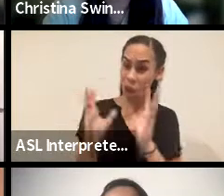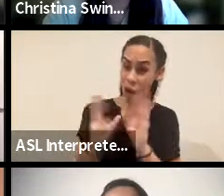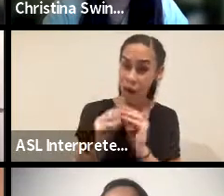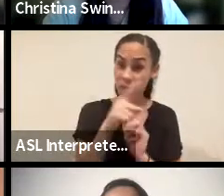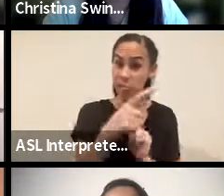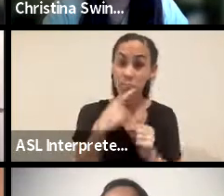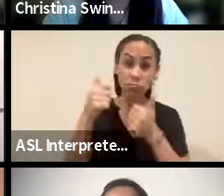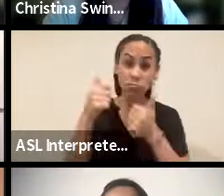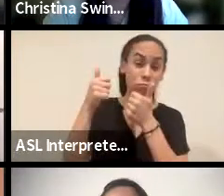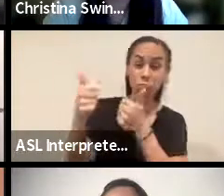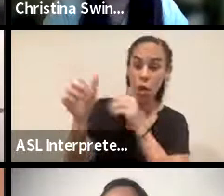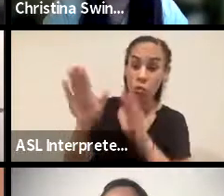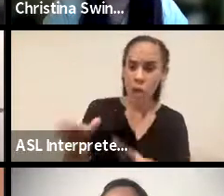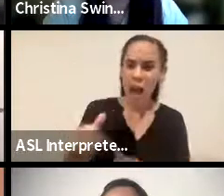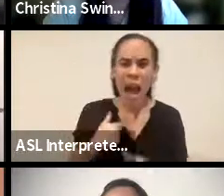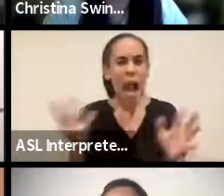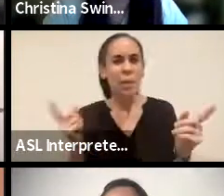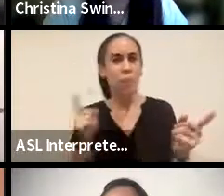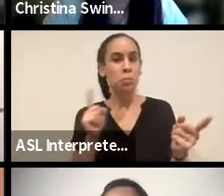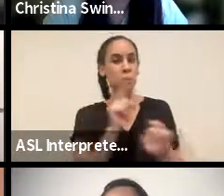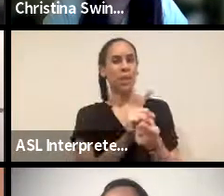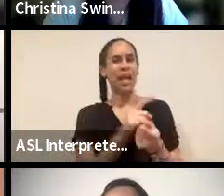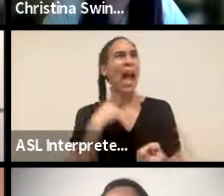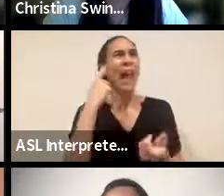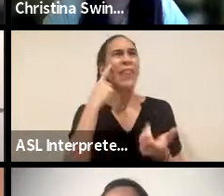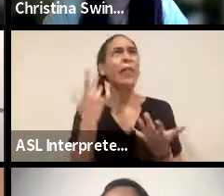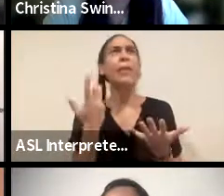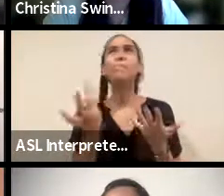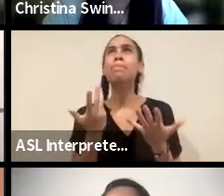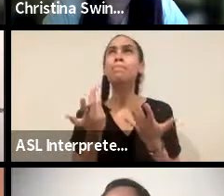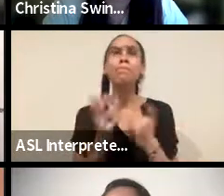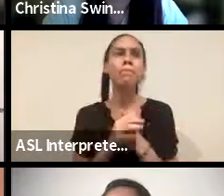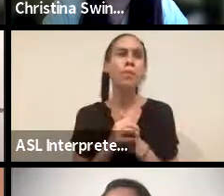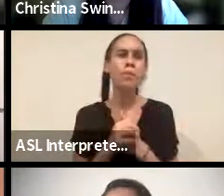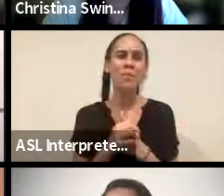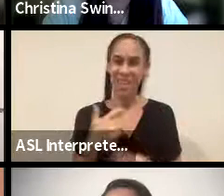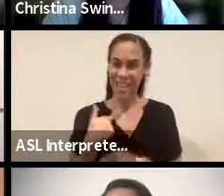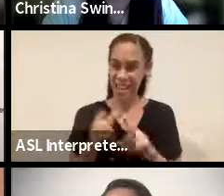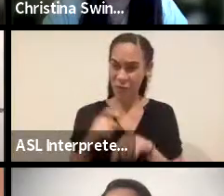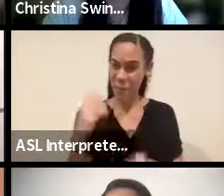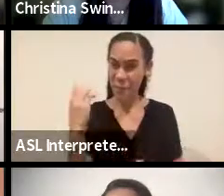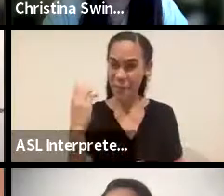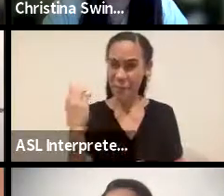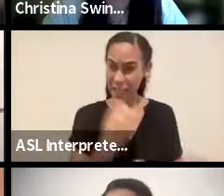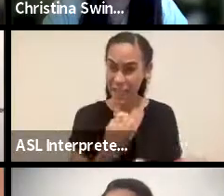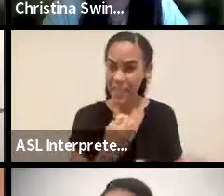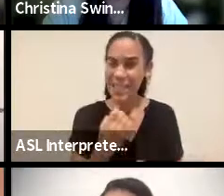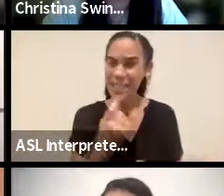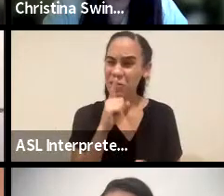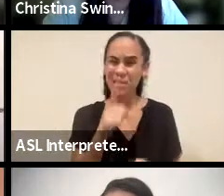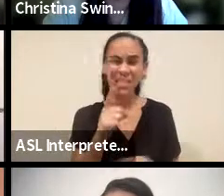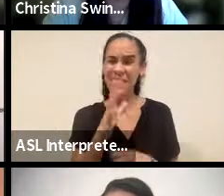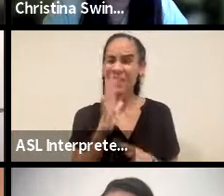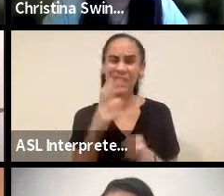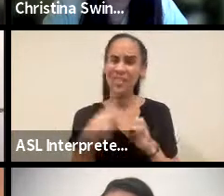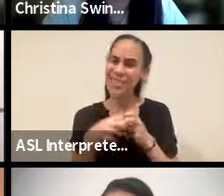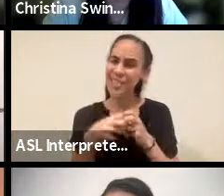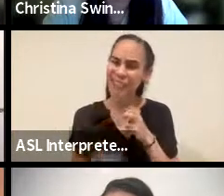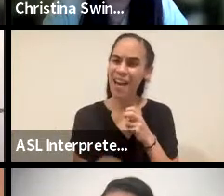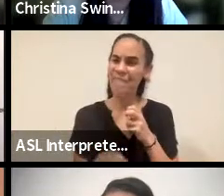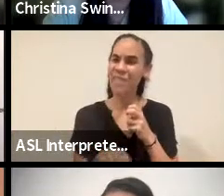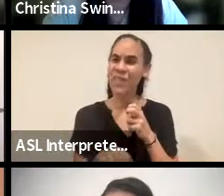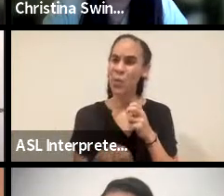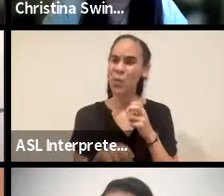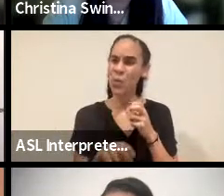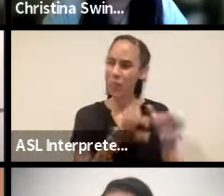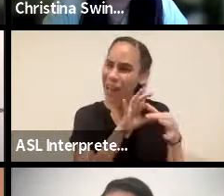And just meeting with them, I think that it was a thing of where being on the East Coast, it was just hard to connect with people.